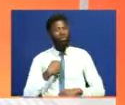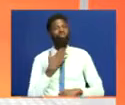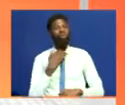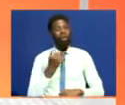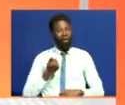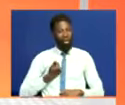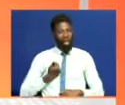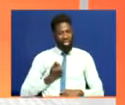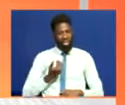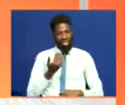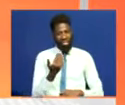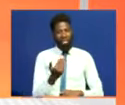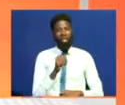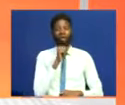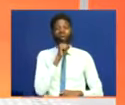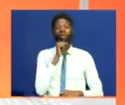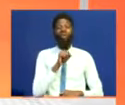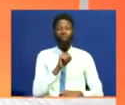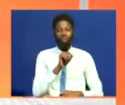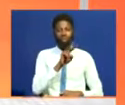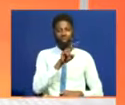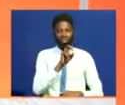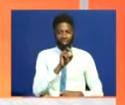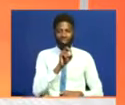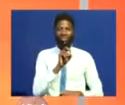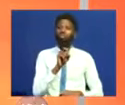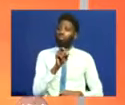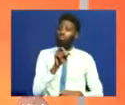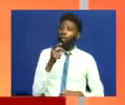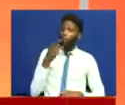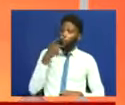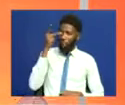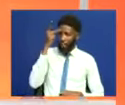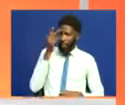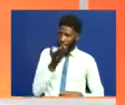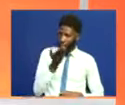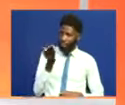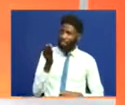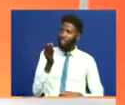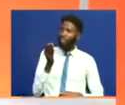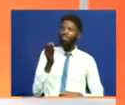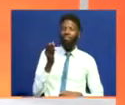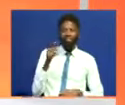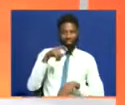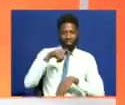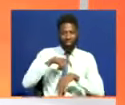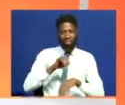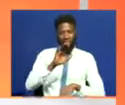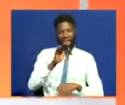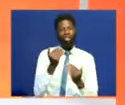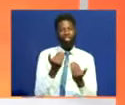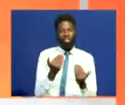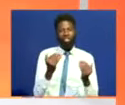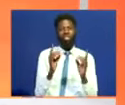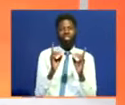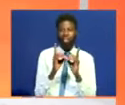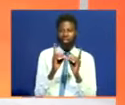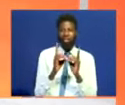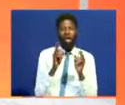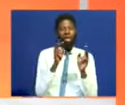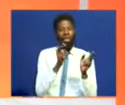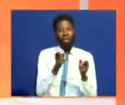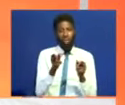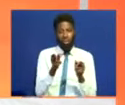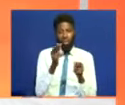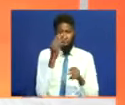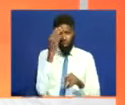the mm-hmm. age of 20. Yes, parents, this is a time that you need to see your kid dating. It is normal. Because if you're also not seeing them, then you're wondering which